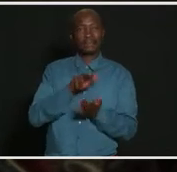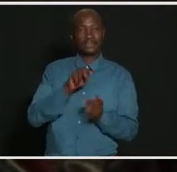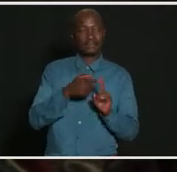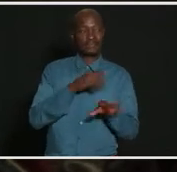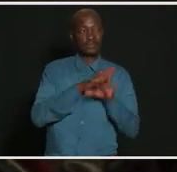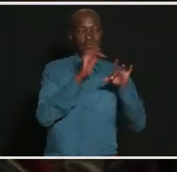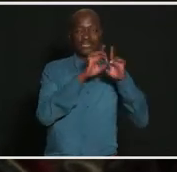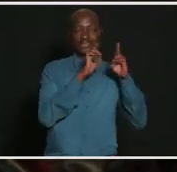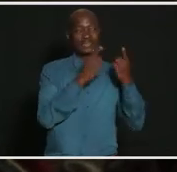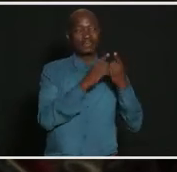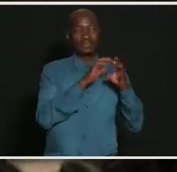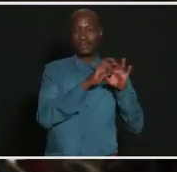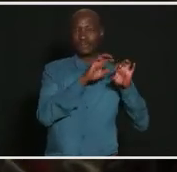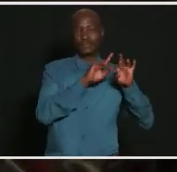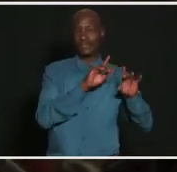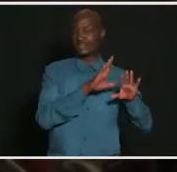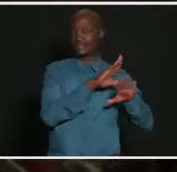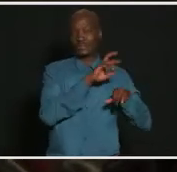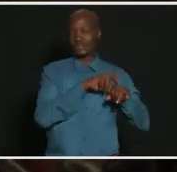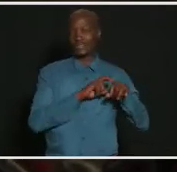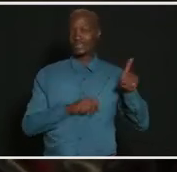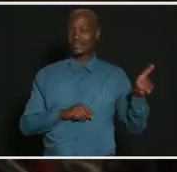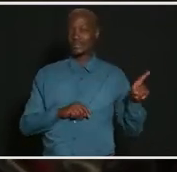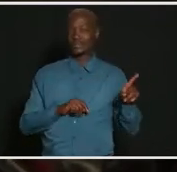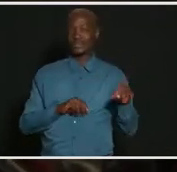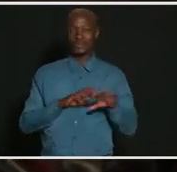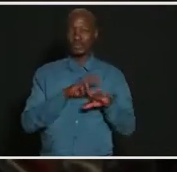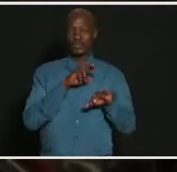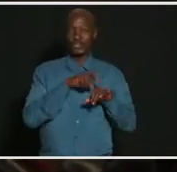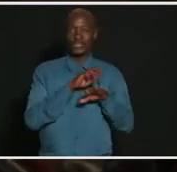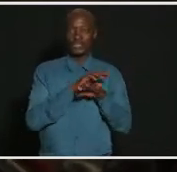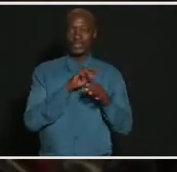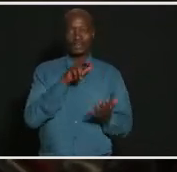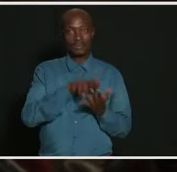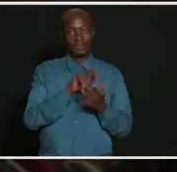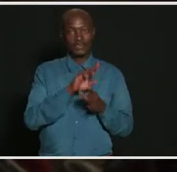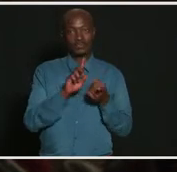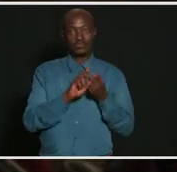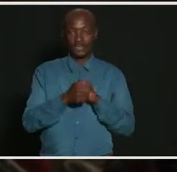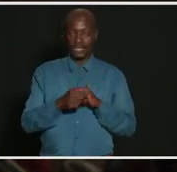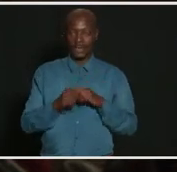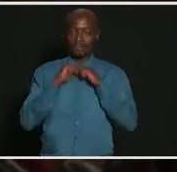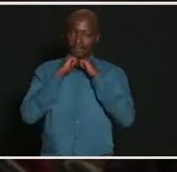we do not need permission to be parents to our children